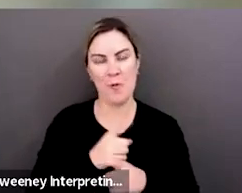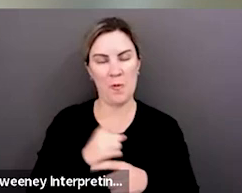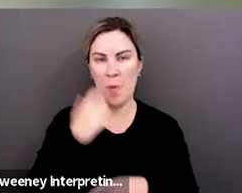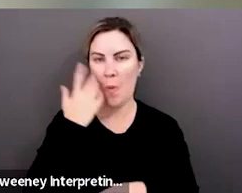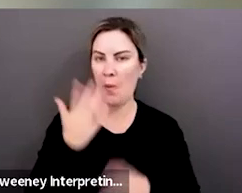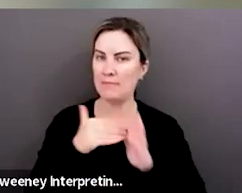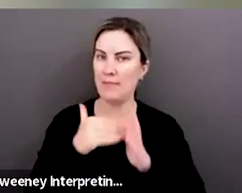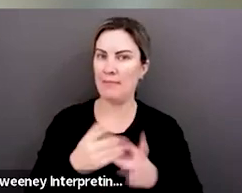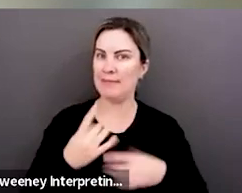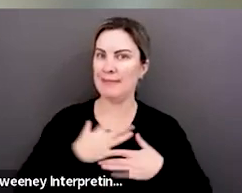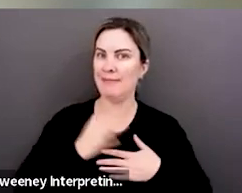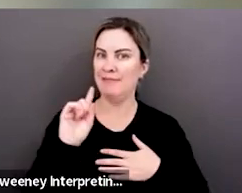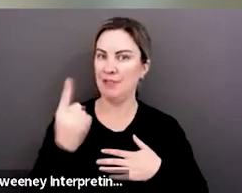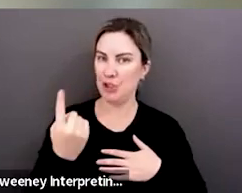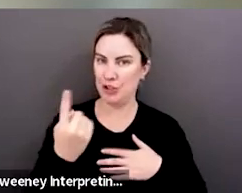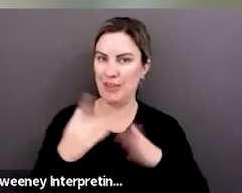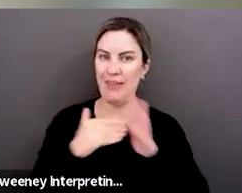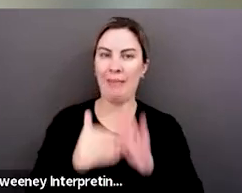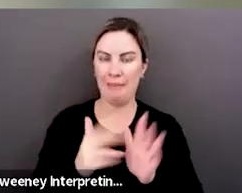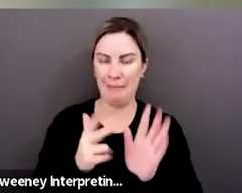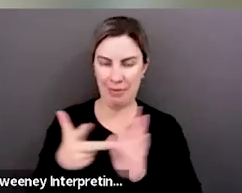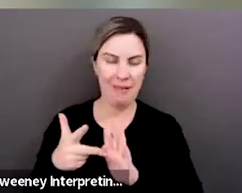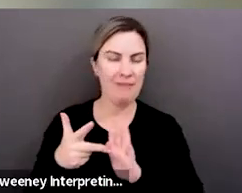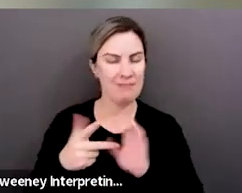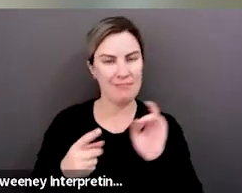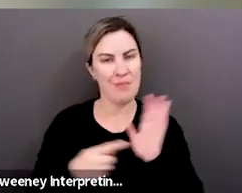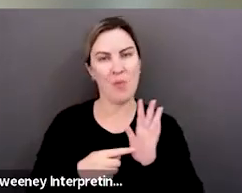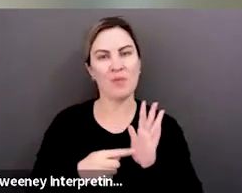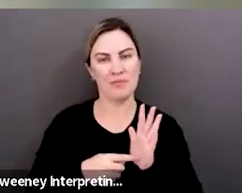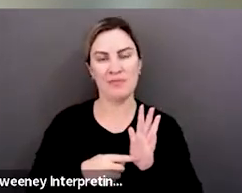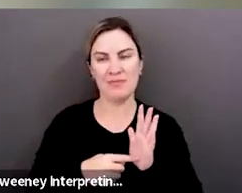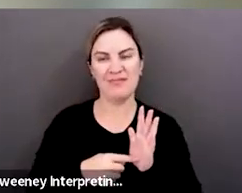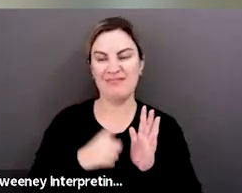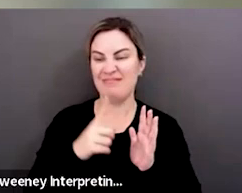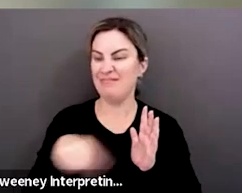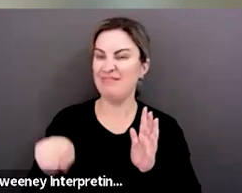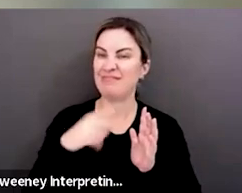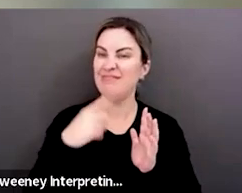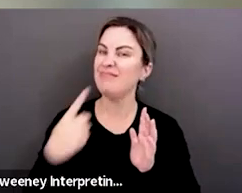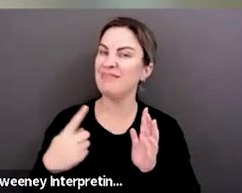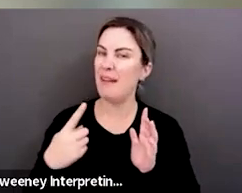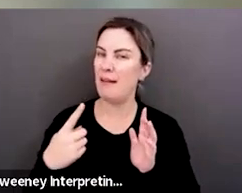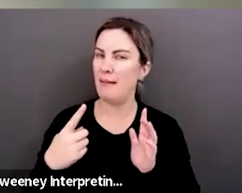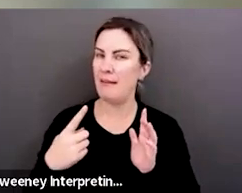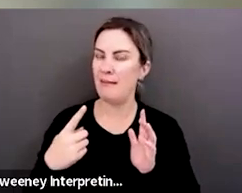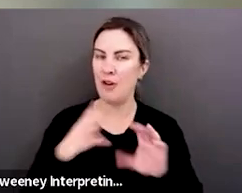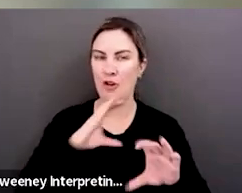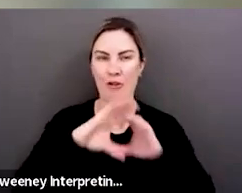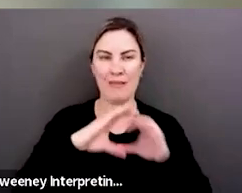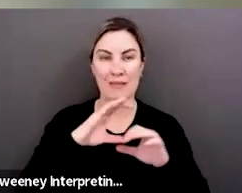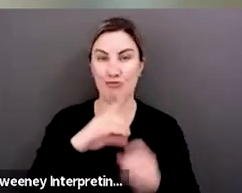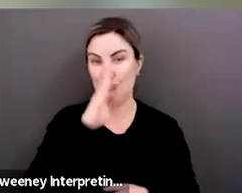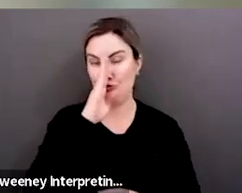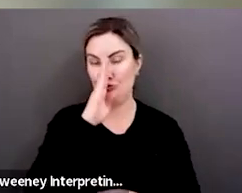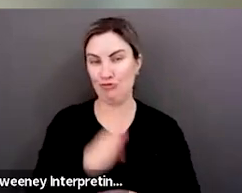and exactly, someone had mentioned it earlier, it is really a series of conversations over time. You're not going to bang it out in